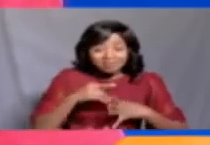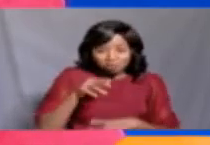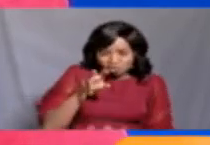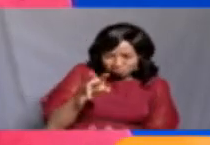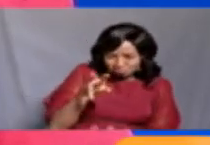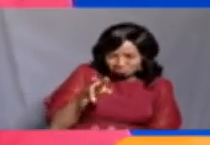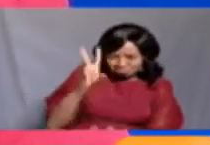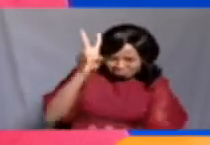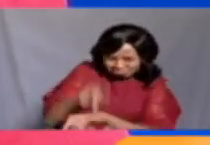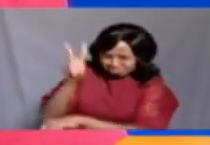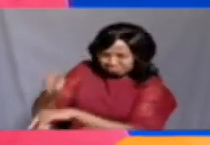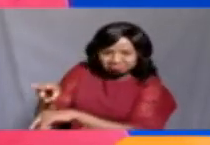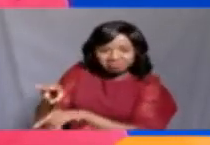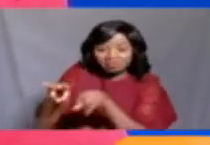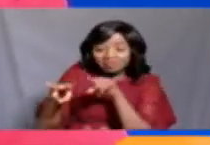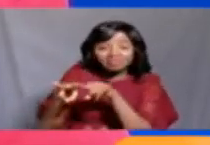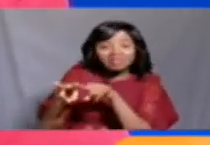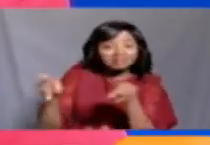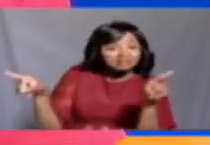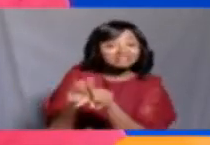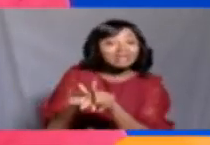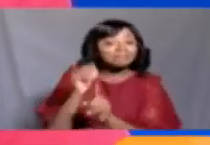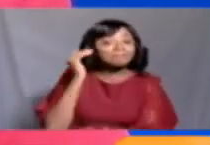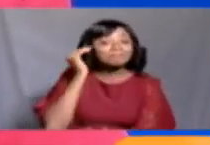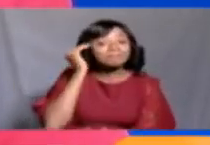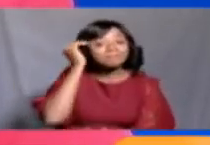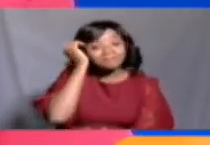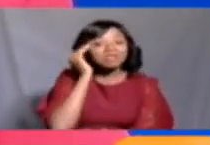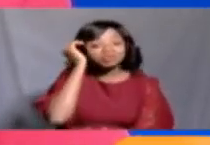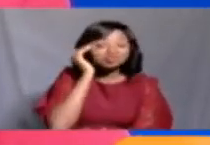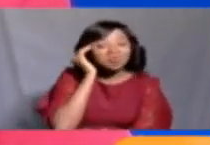that are at one point mentally ill. So we need to divert our attention